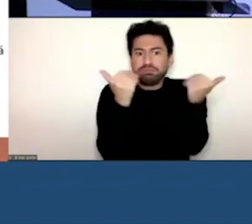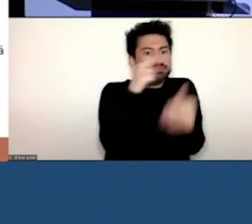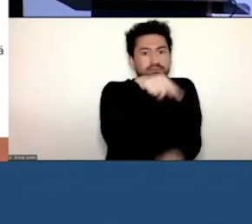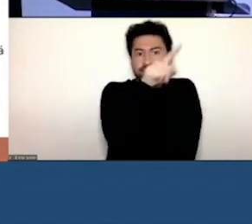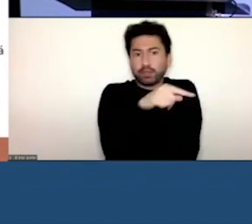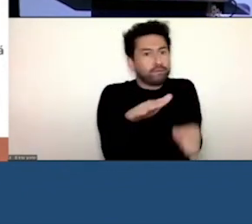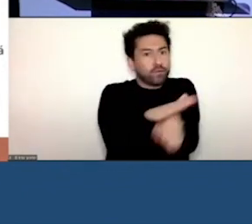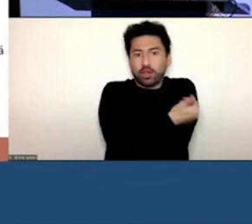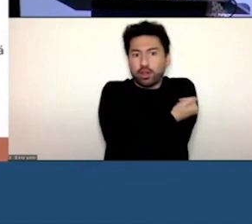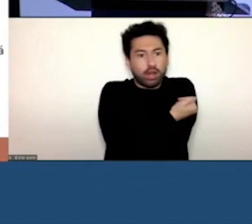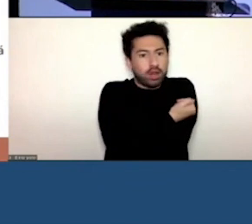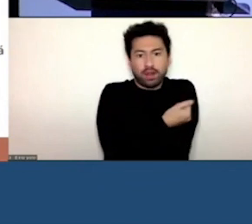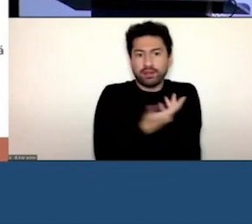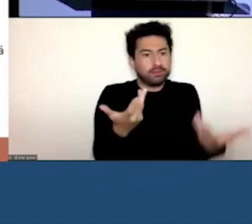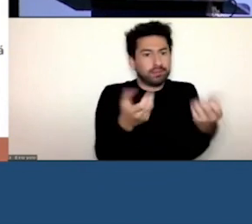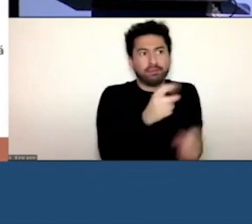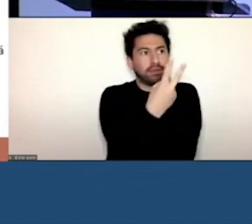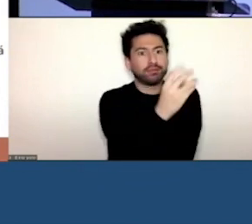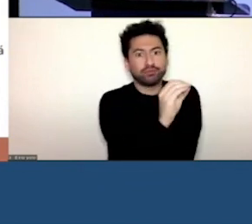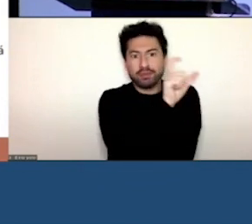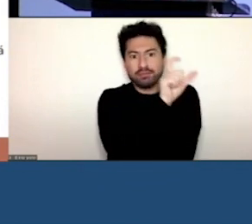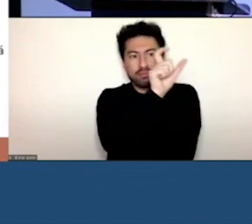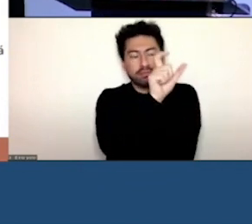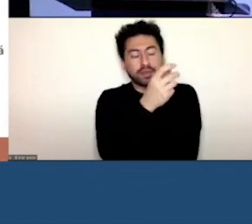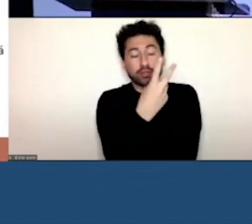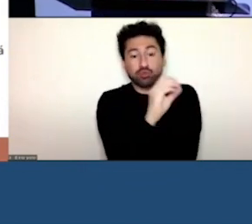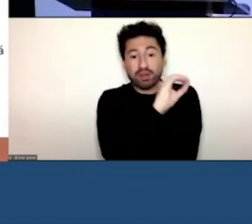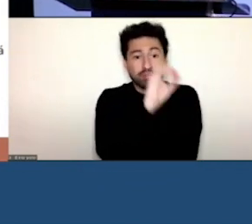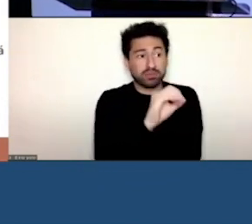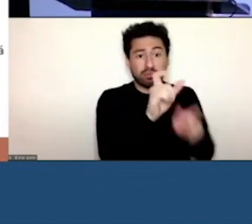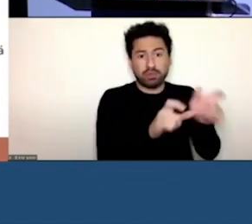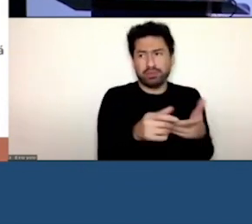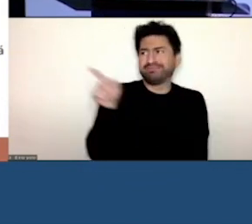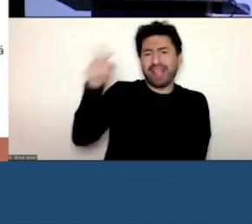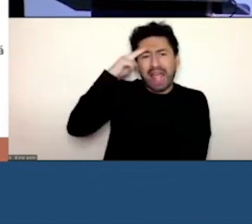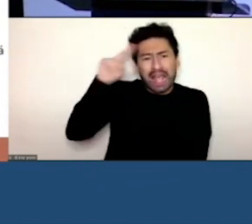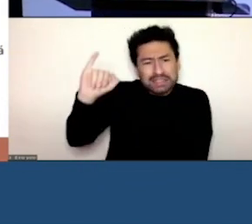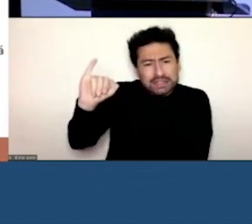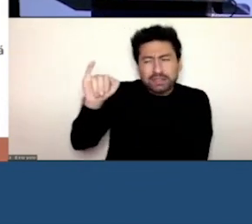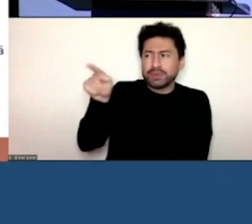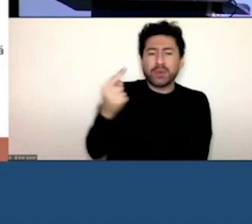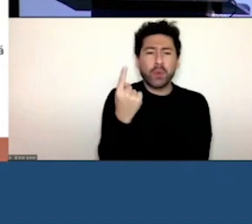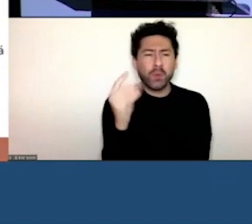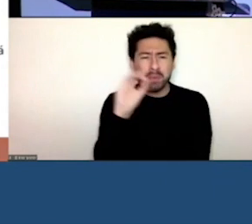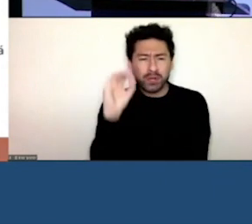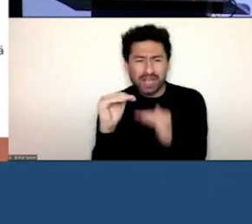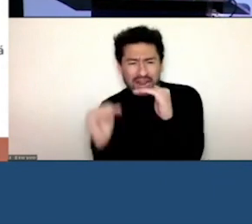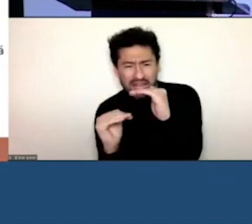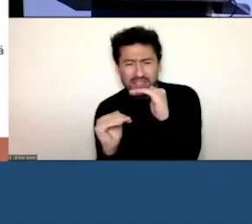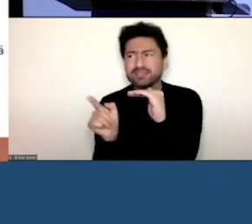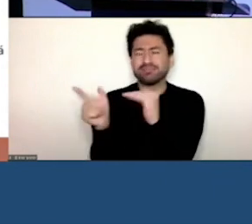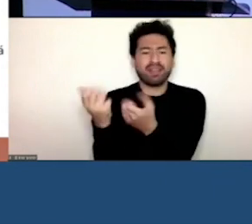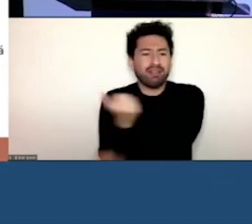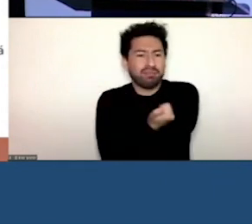not vaccinated, that have still not reached 20% of their vaccination. Let us not even talk about Haiti, less than 1%.